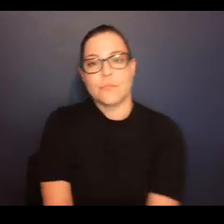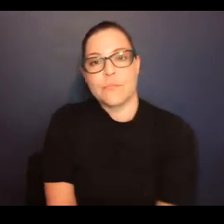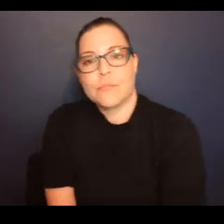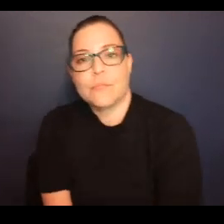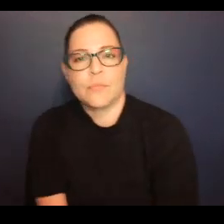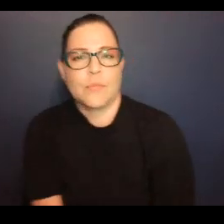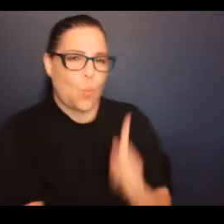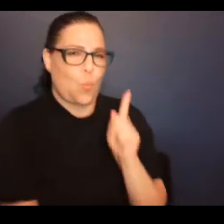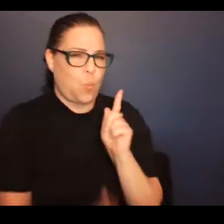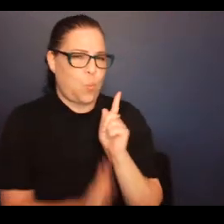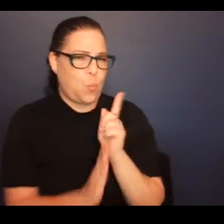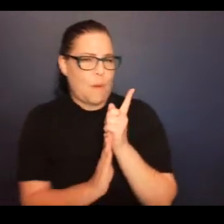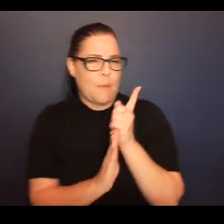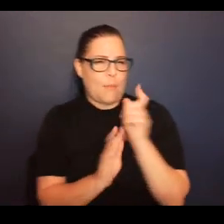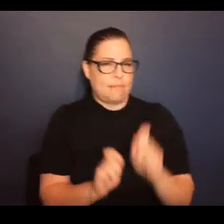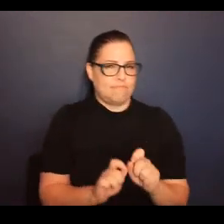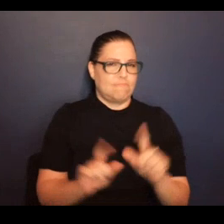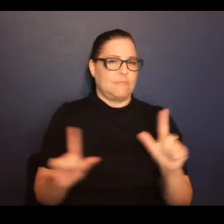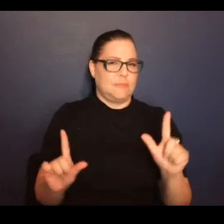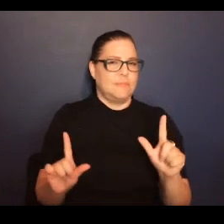Just one moment while we get the slide up.